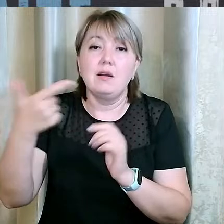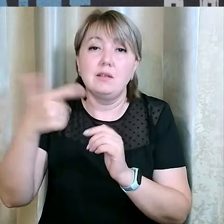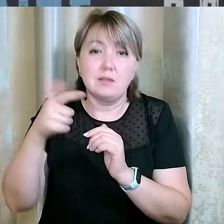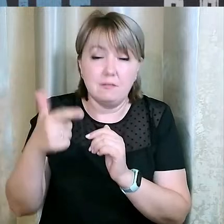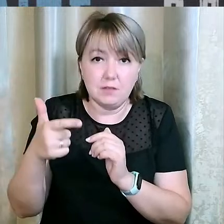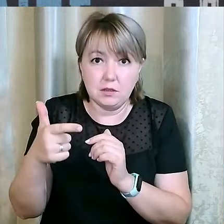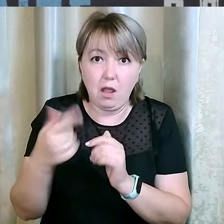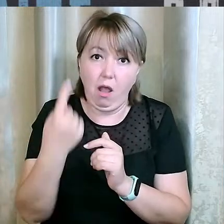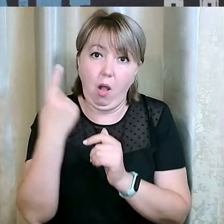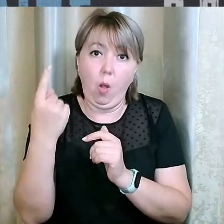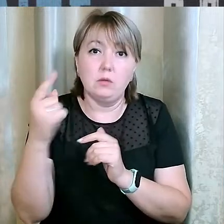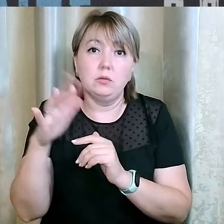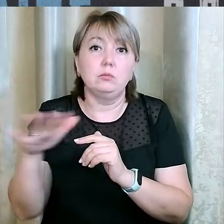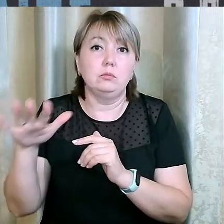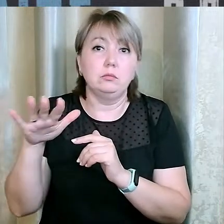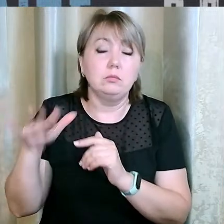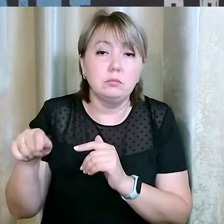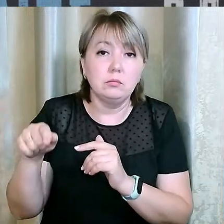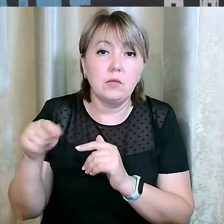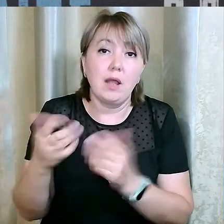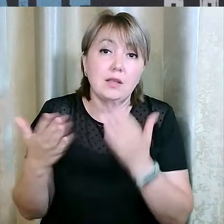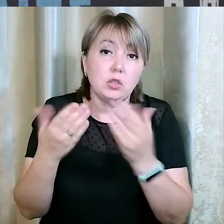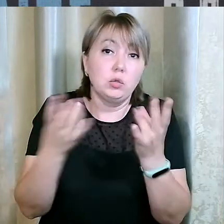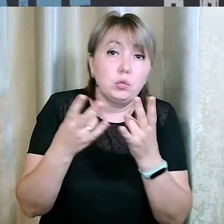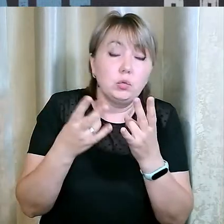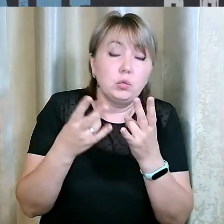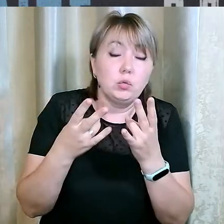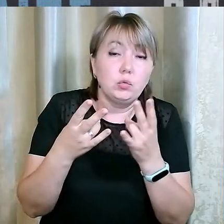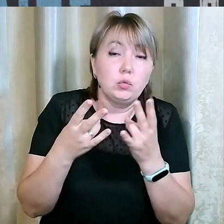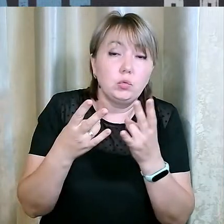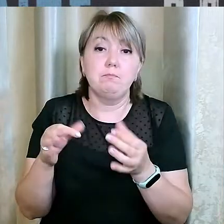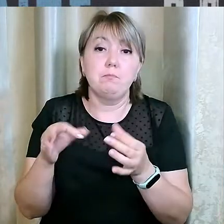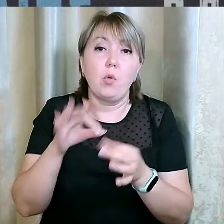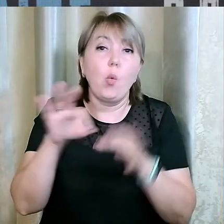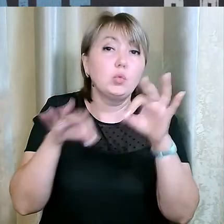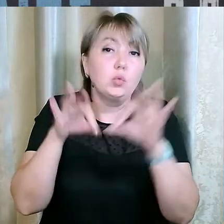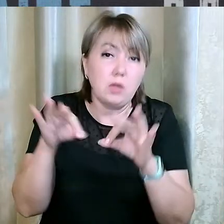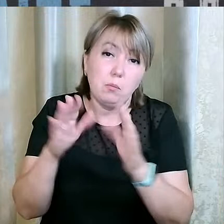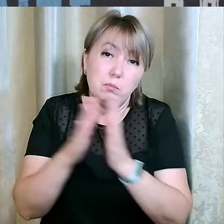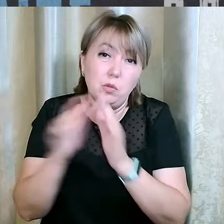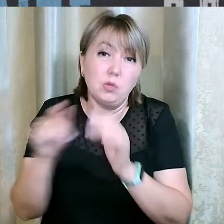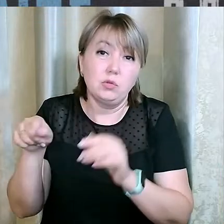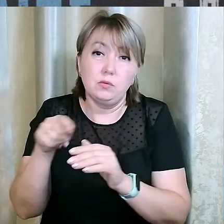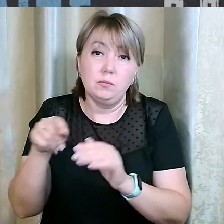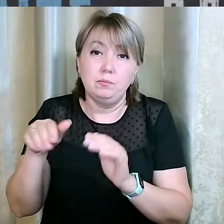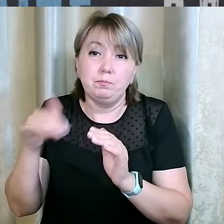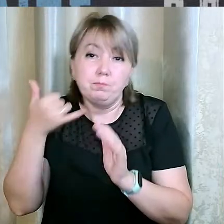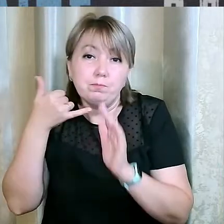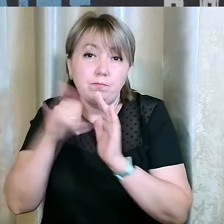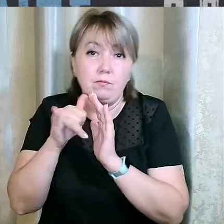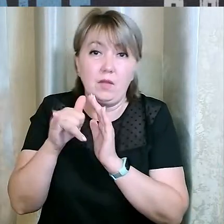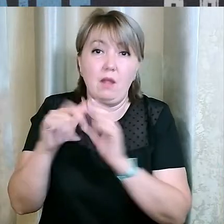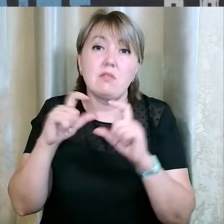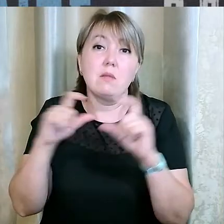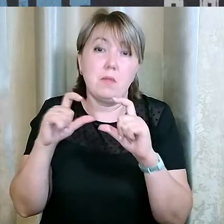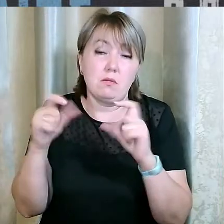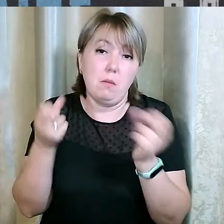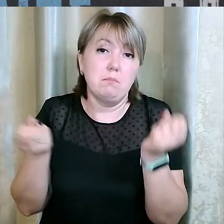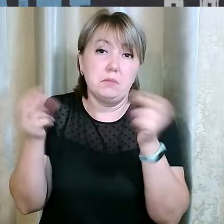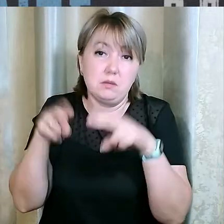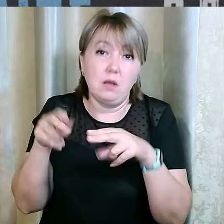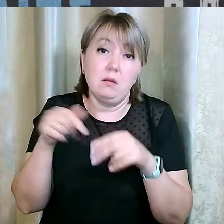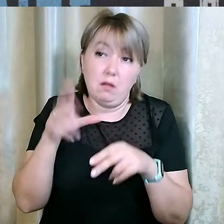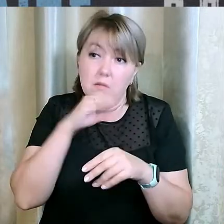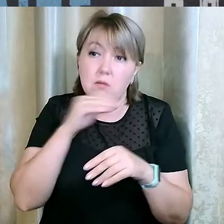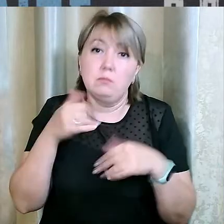grant program within the e-Robota project. Greenhouses, gardens, and processes in these directions can get from 400,000